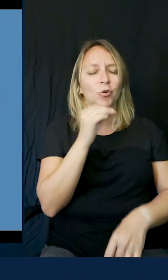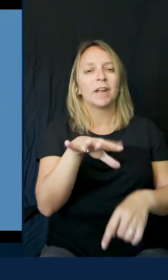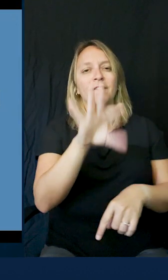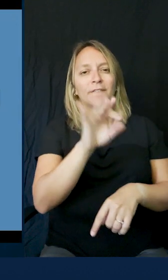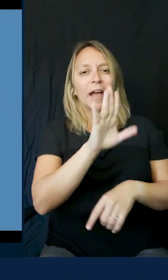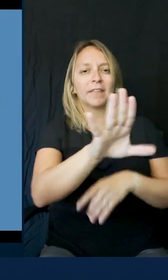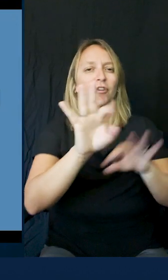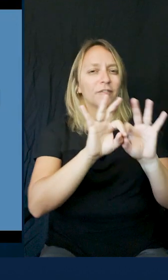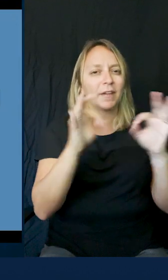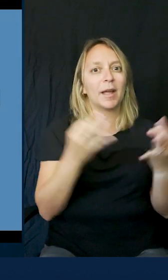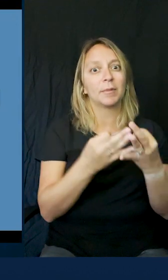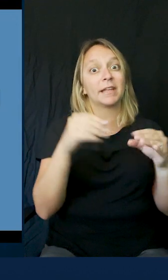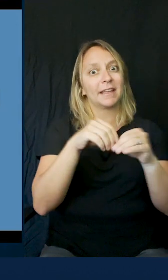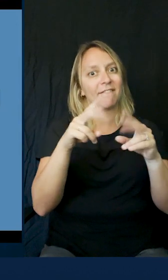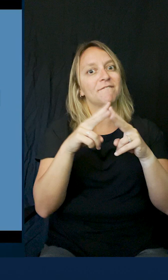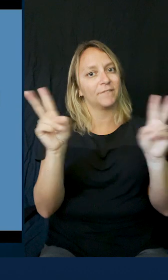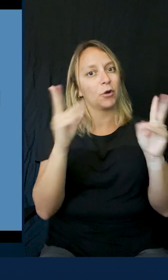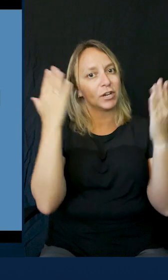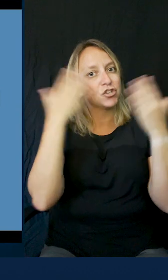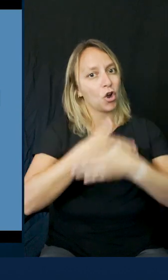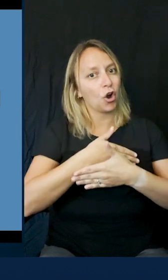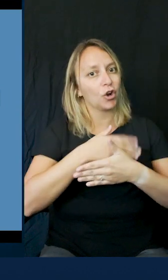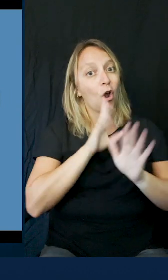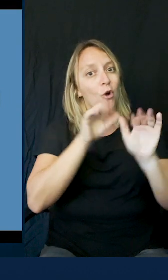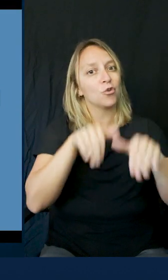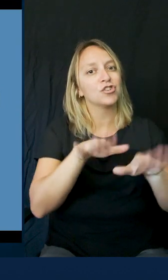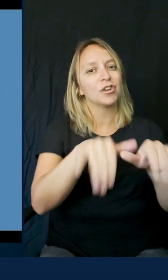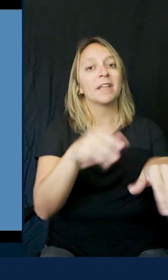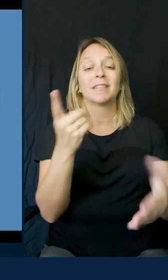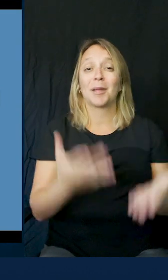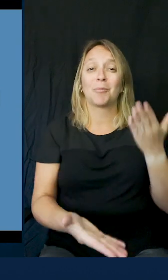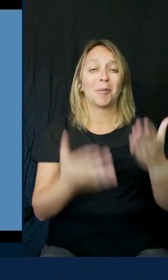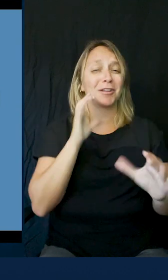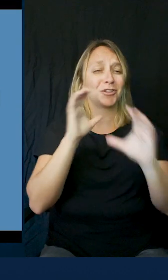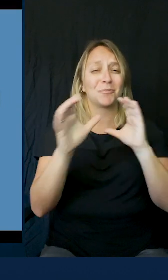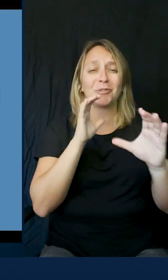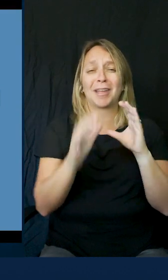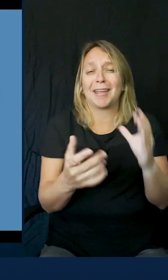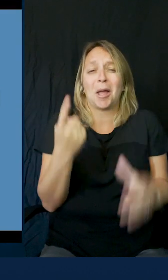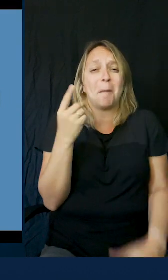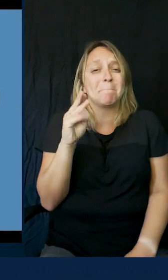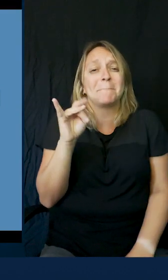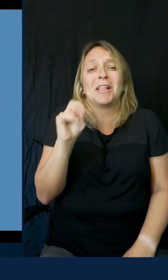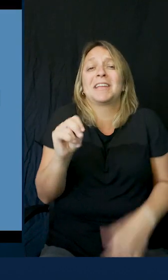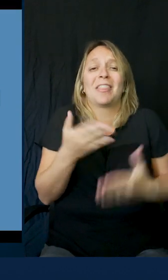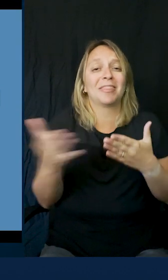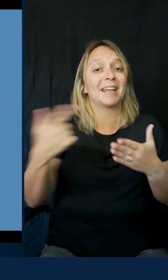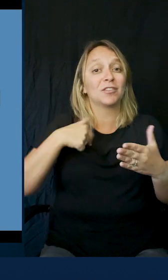way in a very dark ocean. And they probably communicate about 1 million things that we've yet to discover,